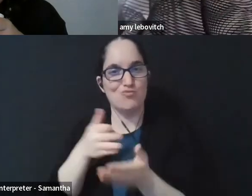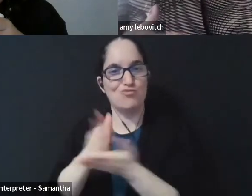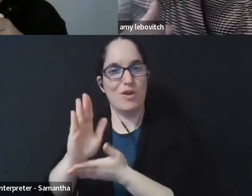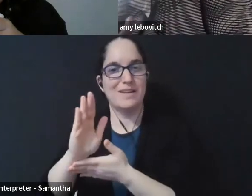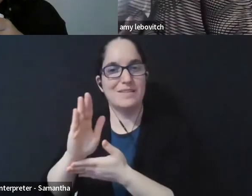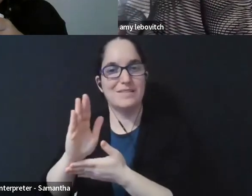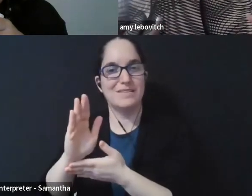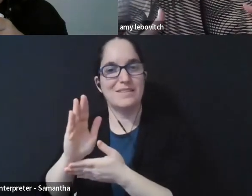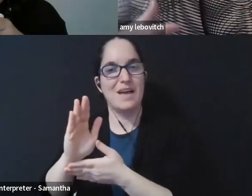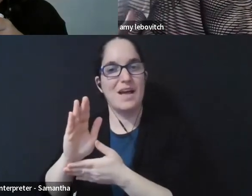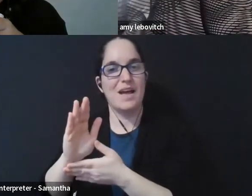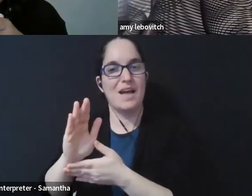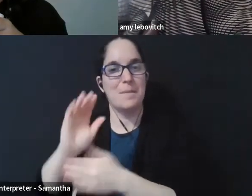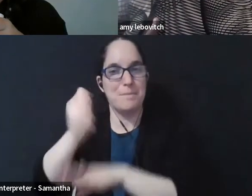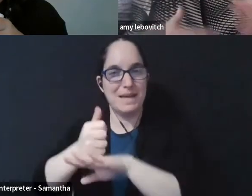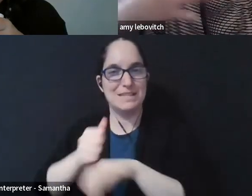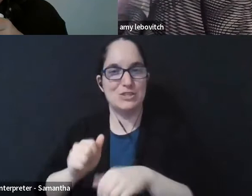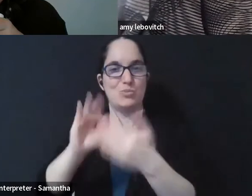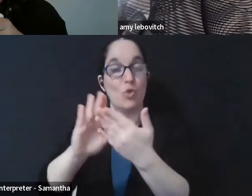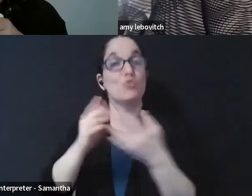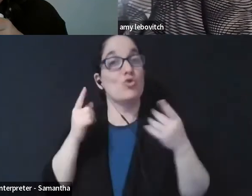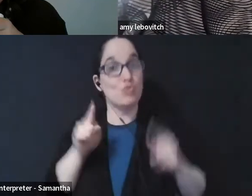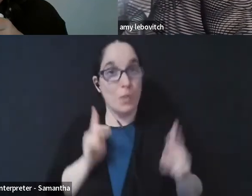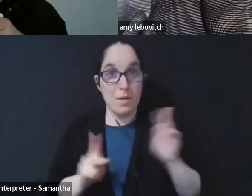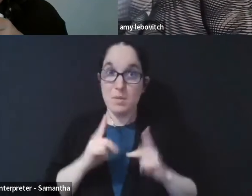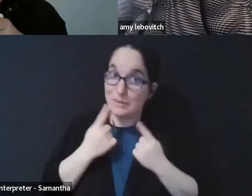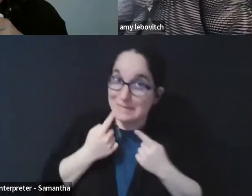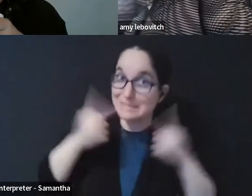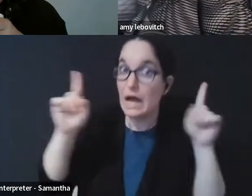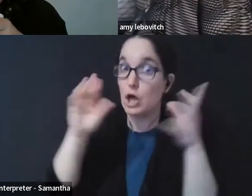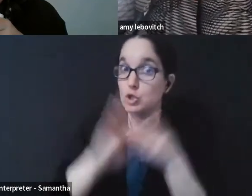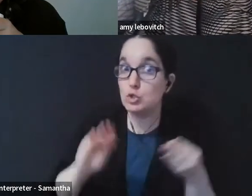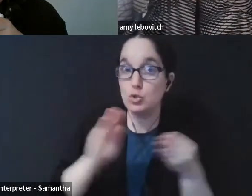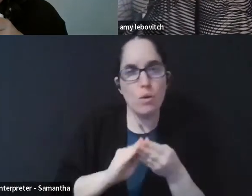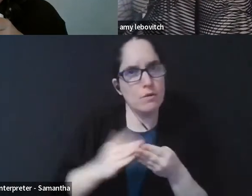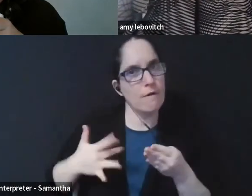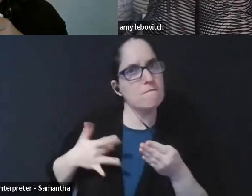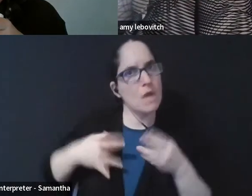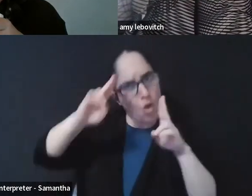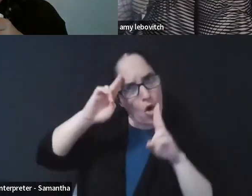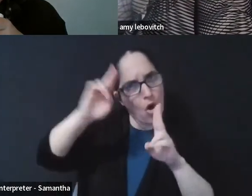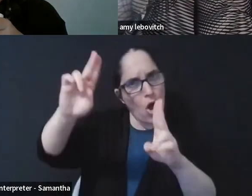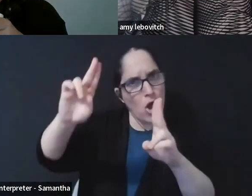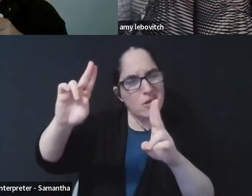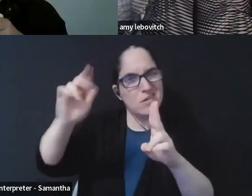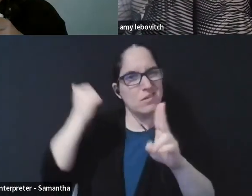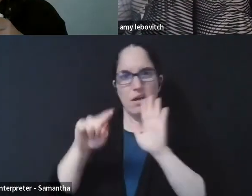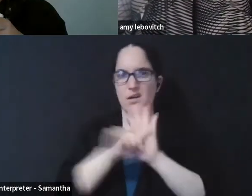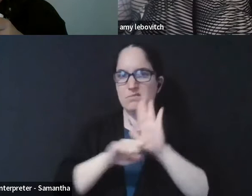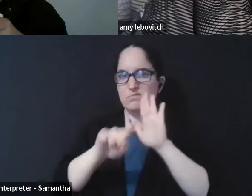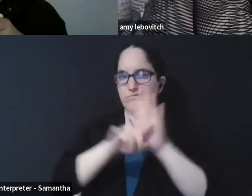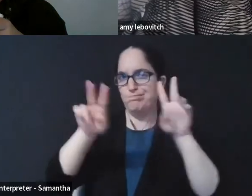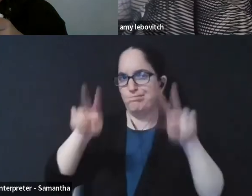People are gonna be able to tell their stories in a way that is gonna honor their stories. And so that's a beautiful thing.